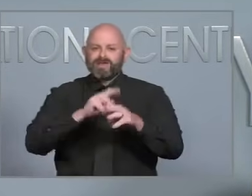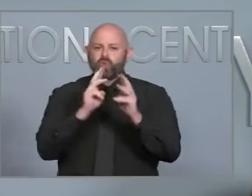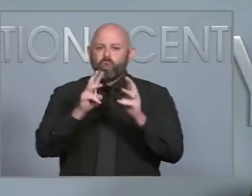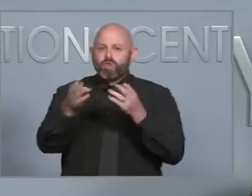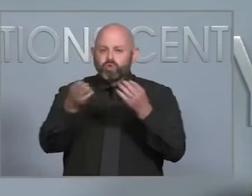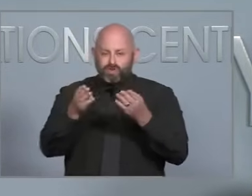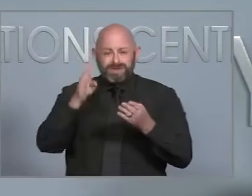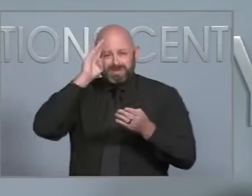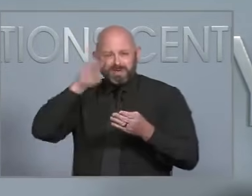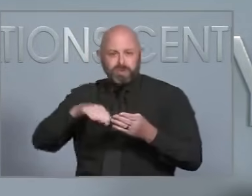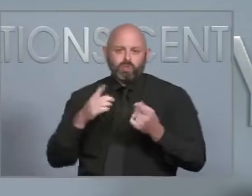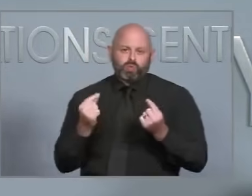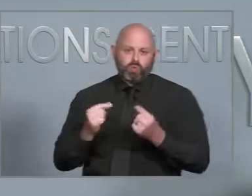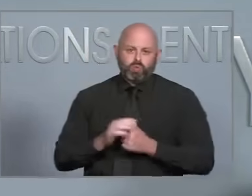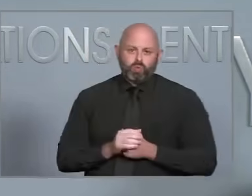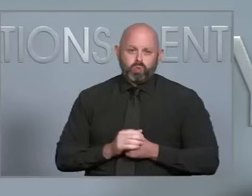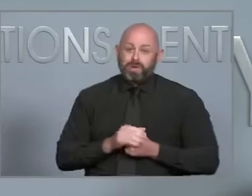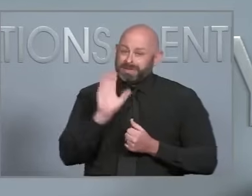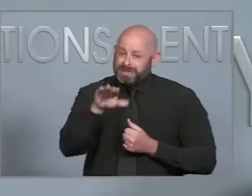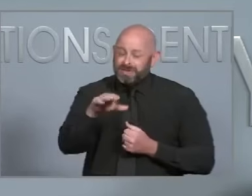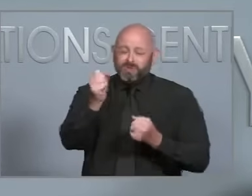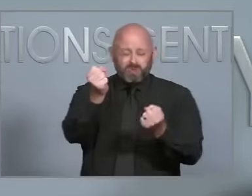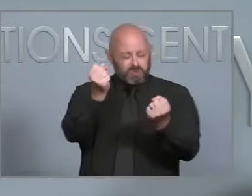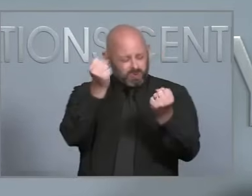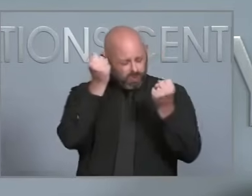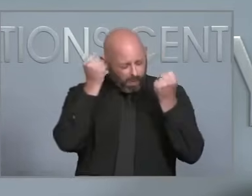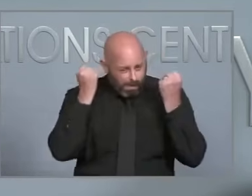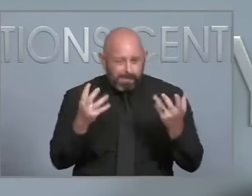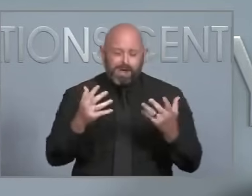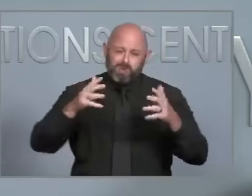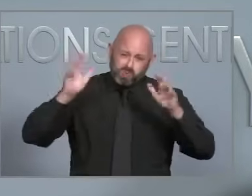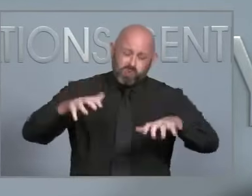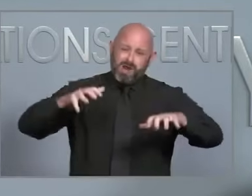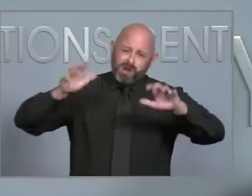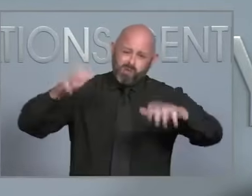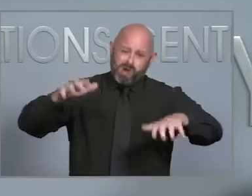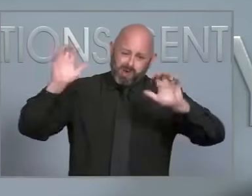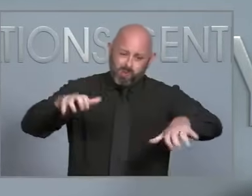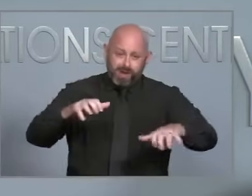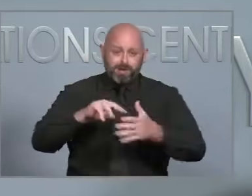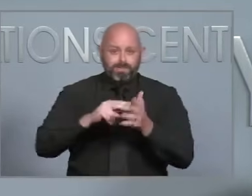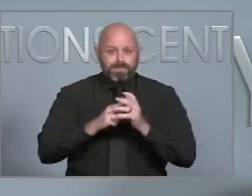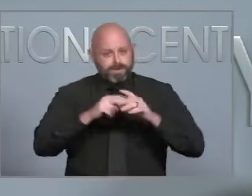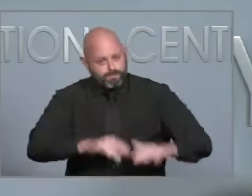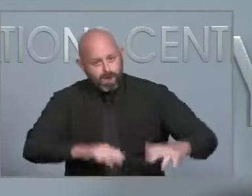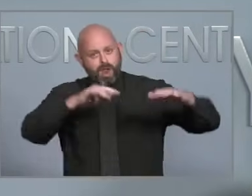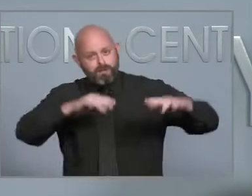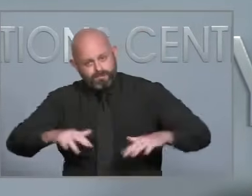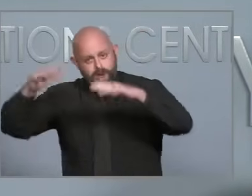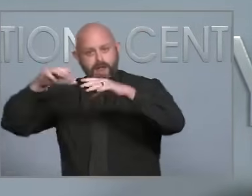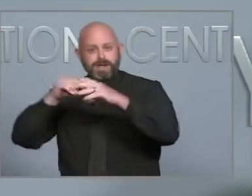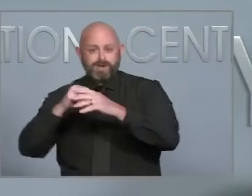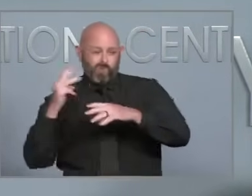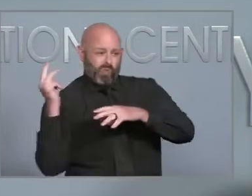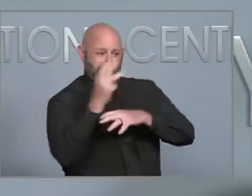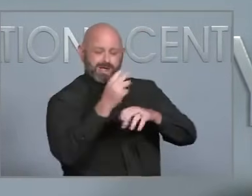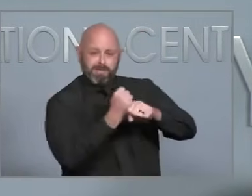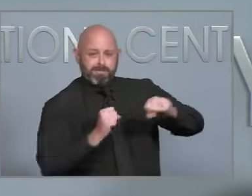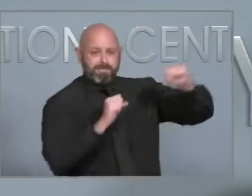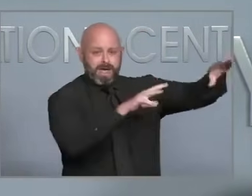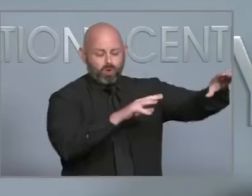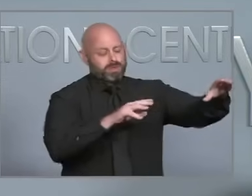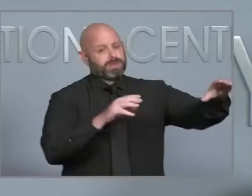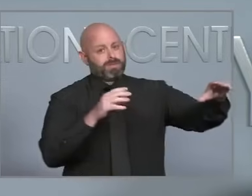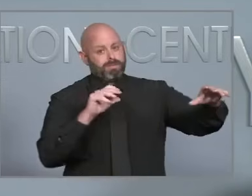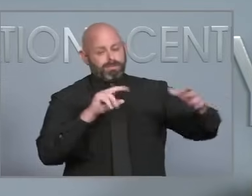With such significant rainfall, water levels and flooding in the North Carolina mountains can rapidly change and can create a substantial threat